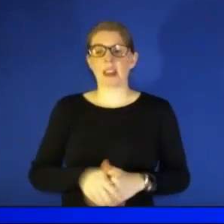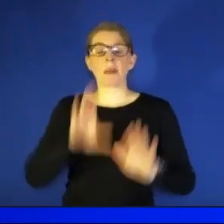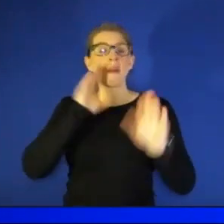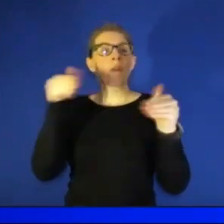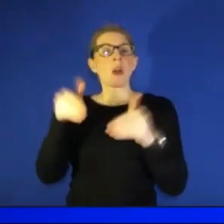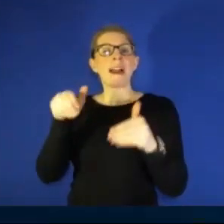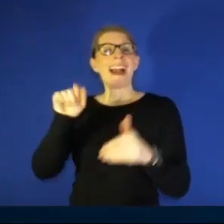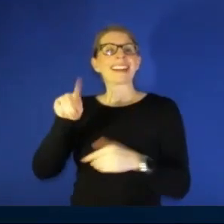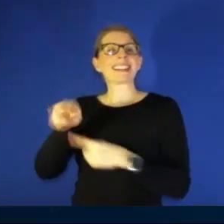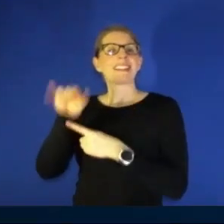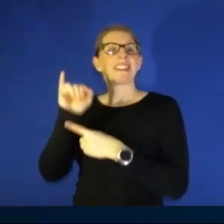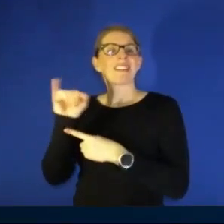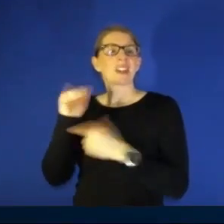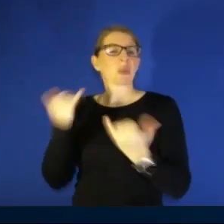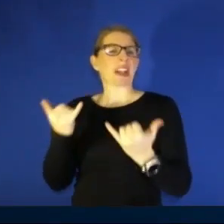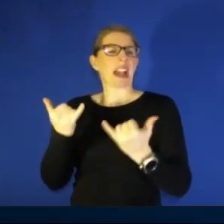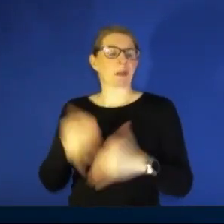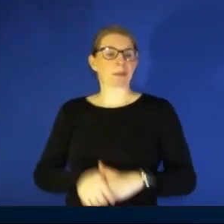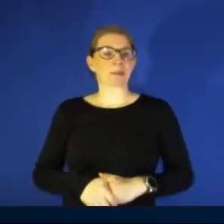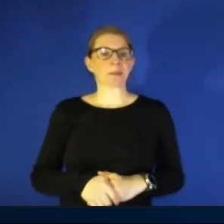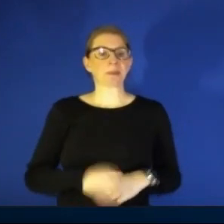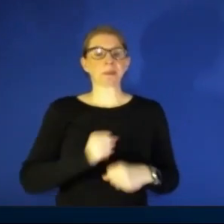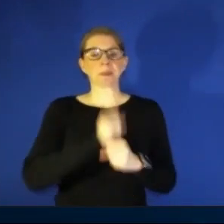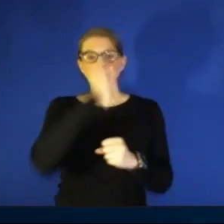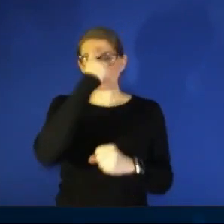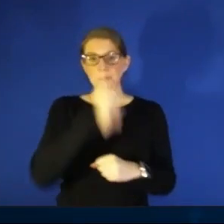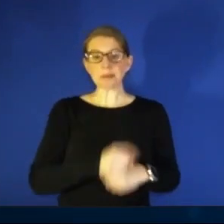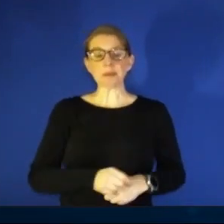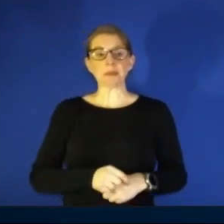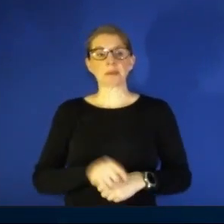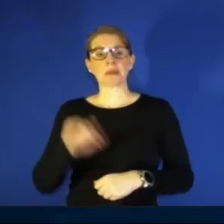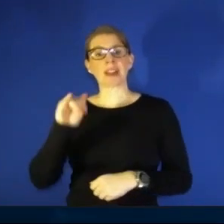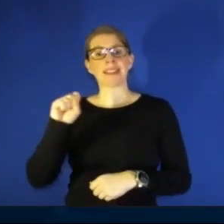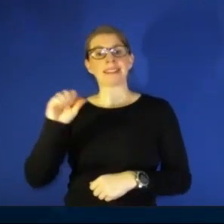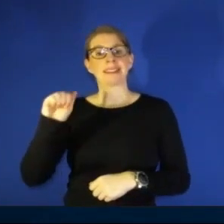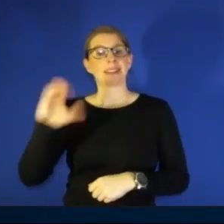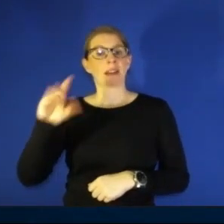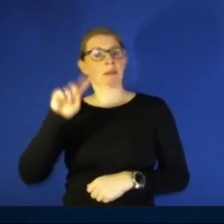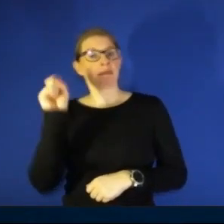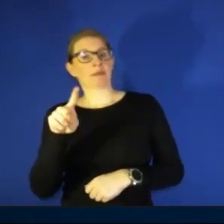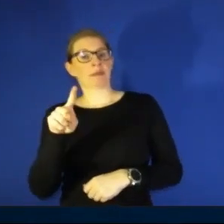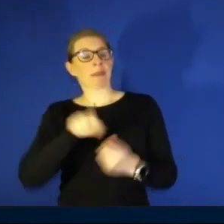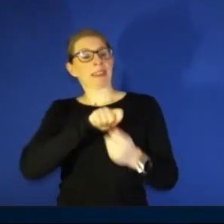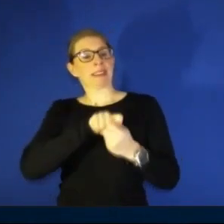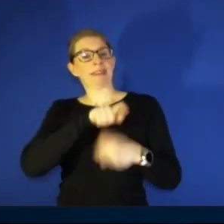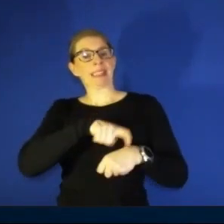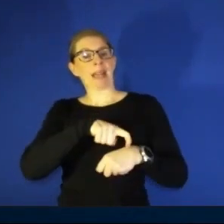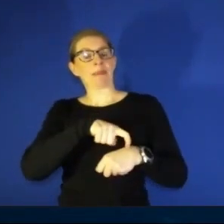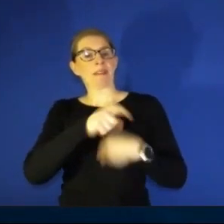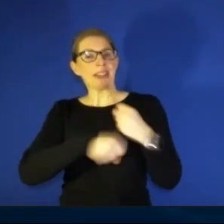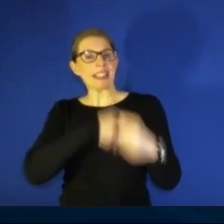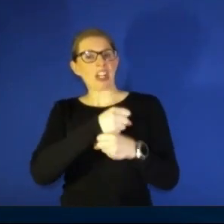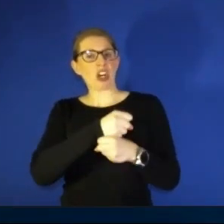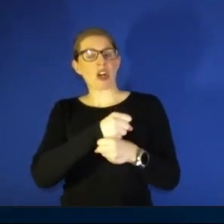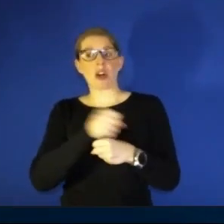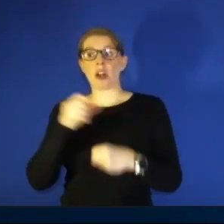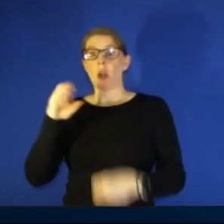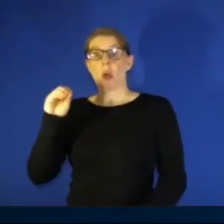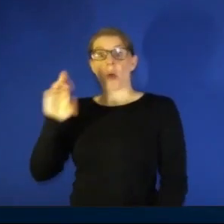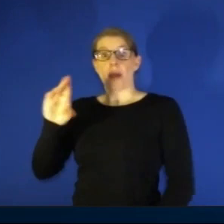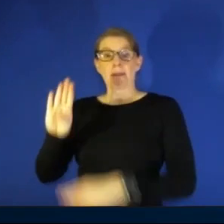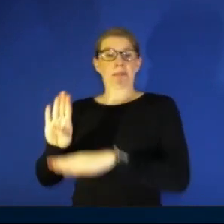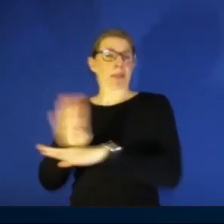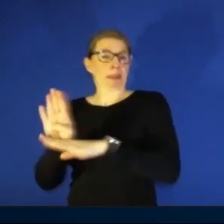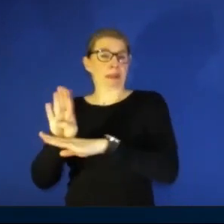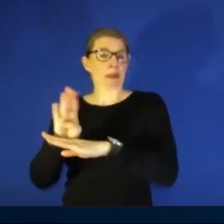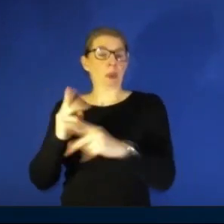in. Right, makes sense. Question from Isaac. Are there certain times of the year when you expect the OR to be busier? For